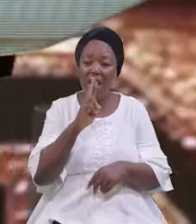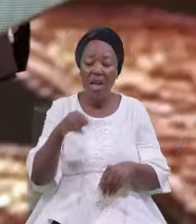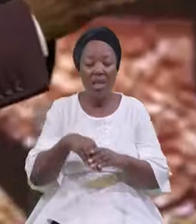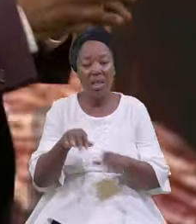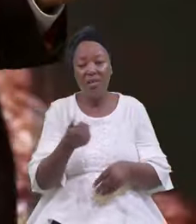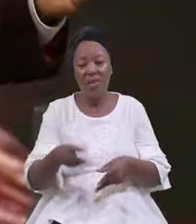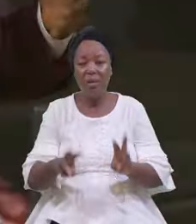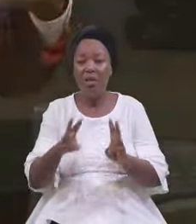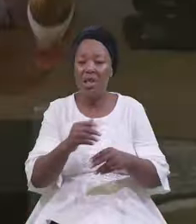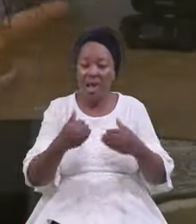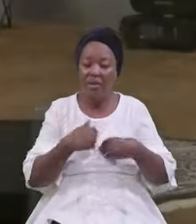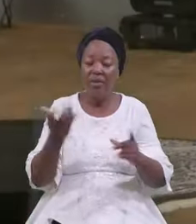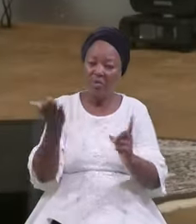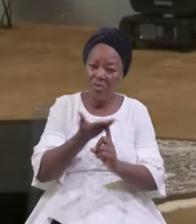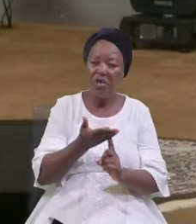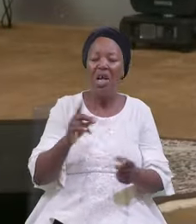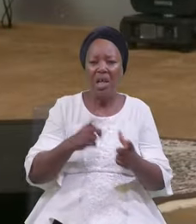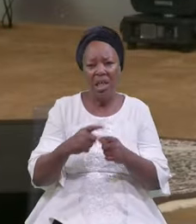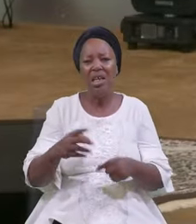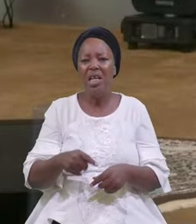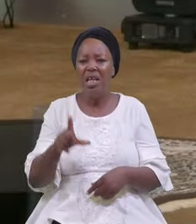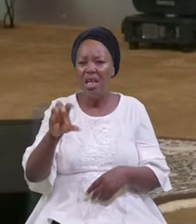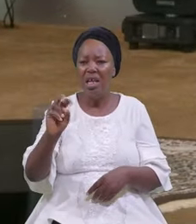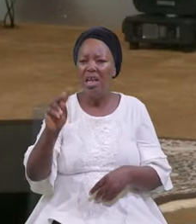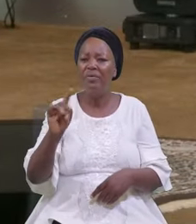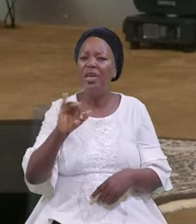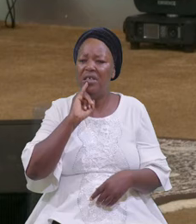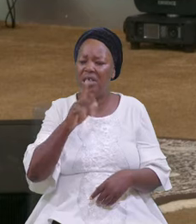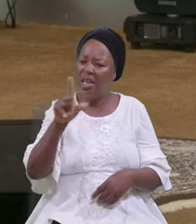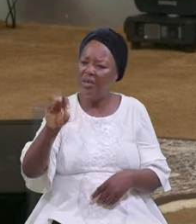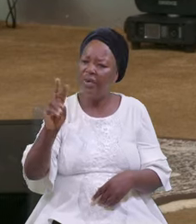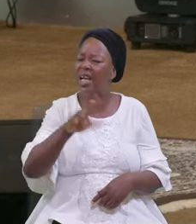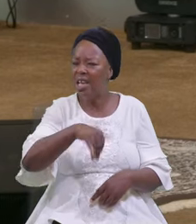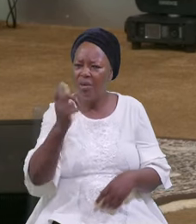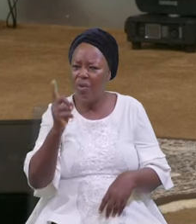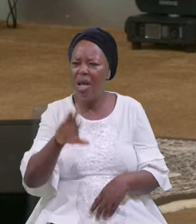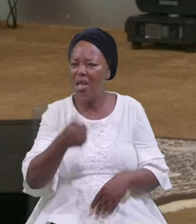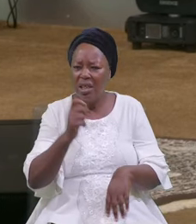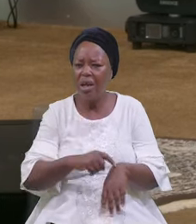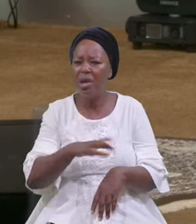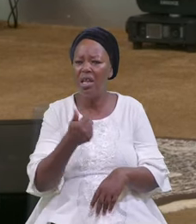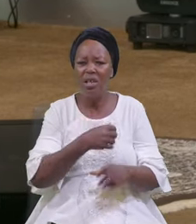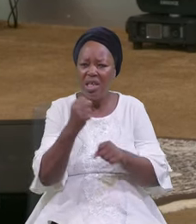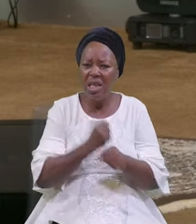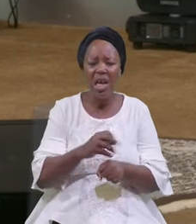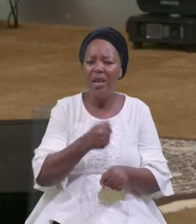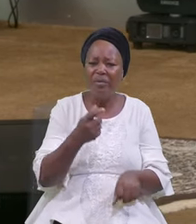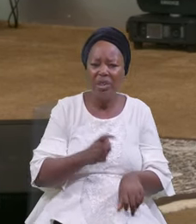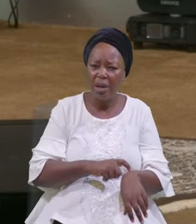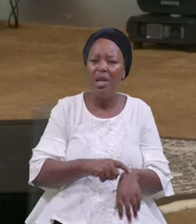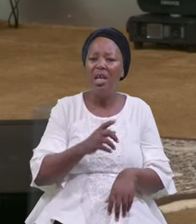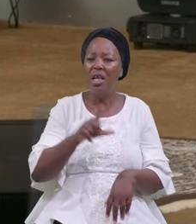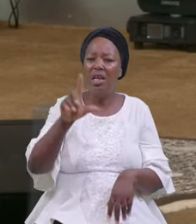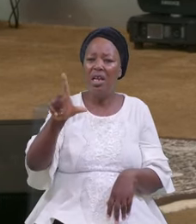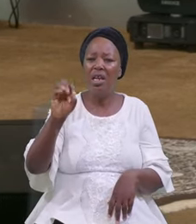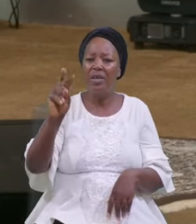But a Levite is a Levite anywhere, anytime, any year, every year. A Levite is a Levite